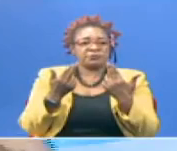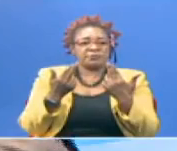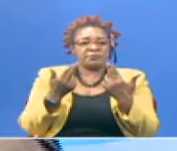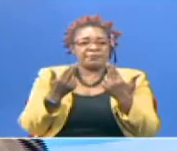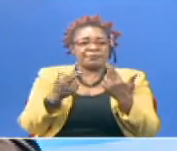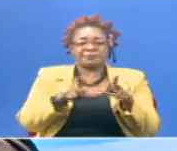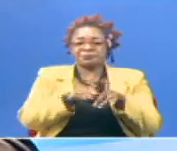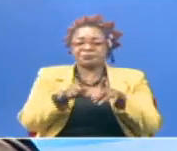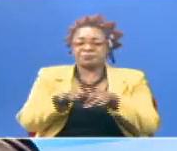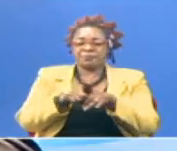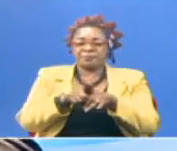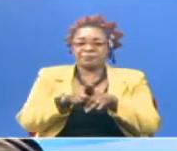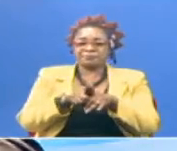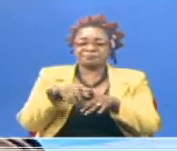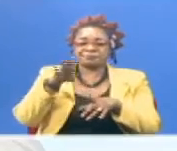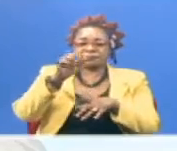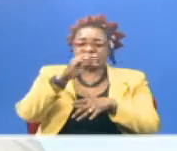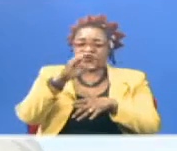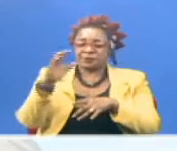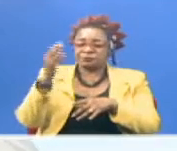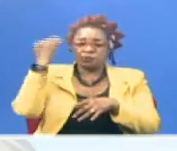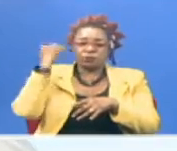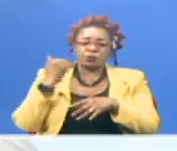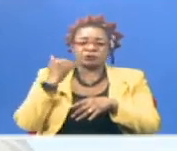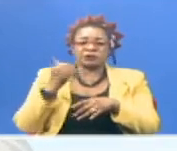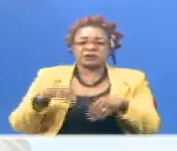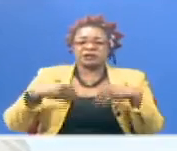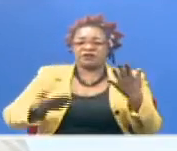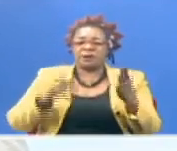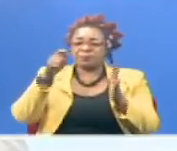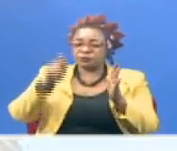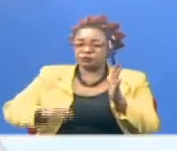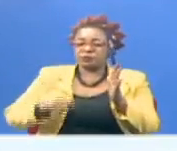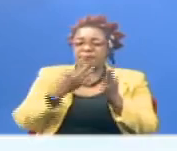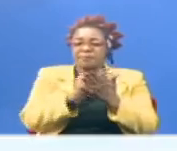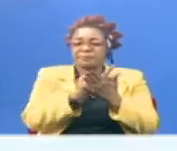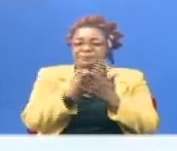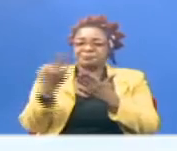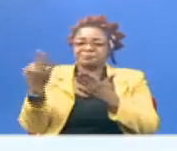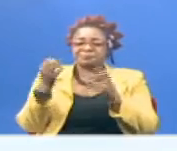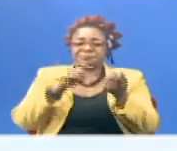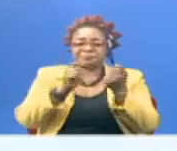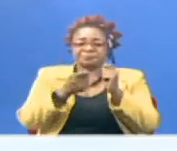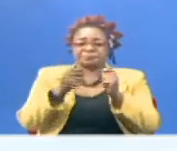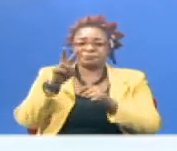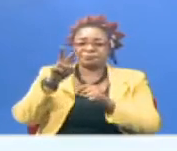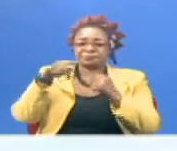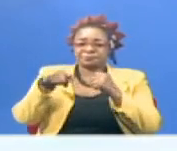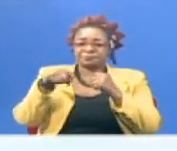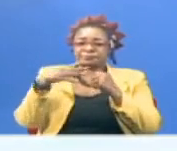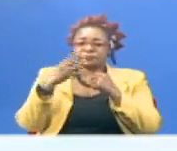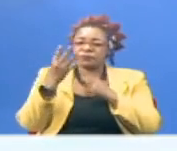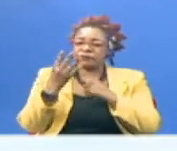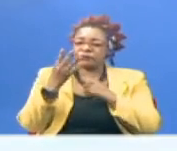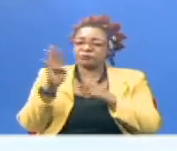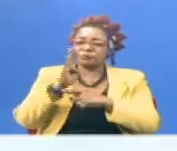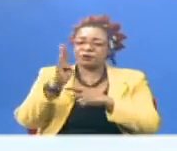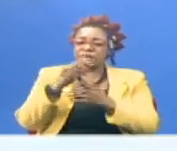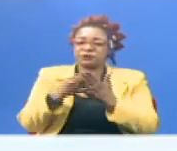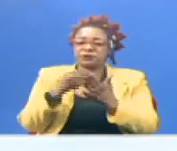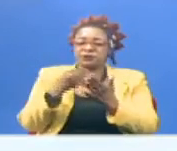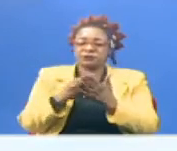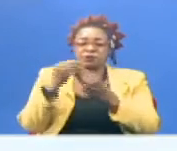Meanwhile, the anti-corruption court in Nairobi has given prosecutors 3 weeks to review the 7.4 billion shilling corruption charges against